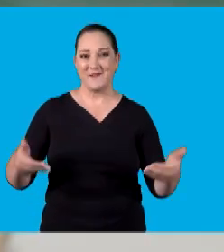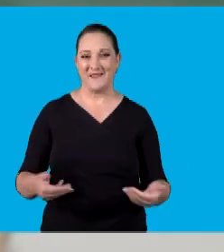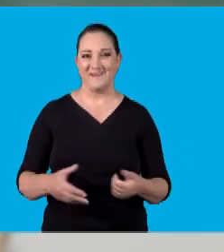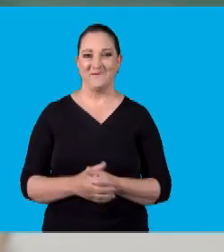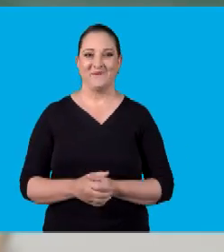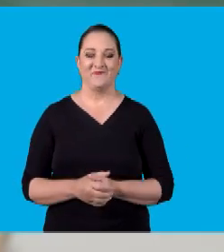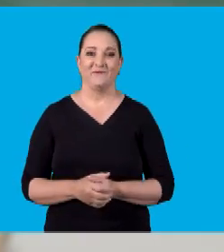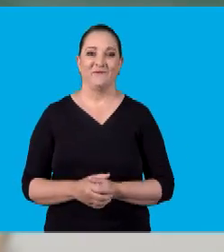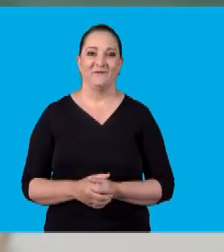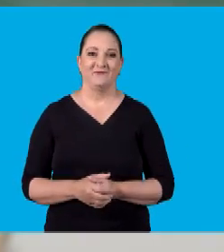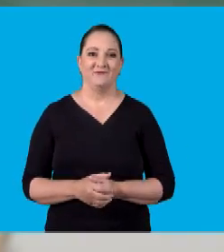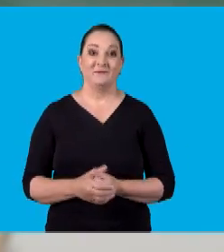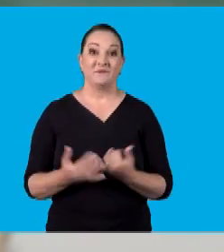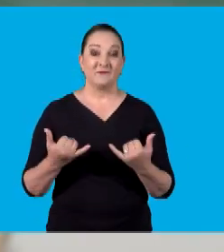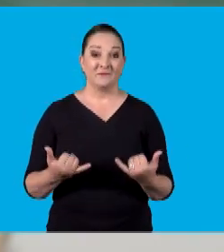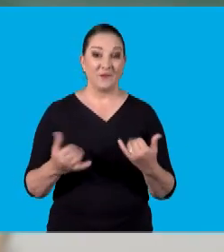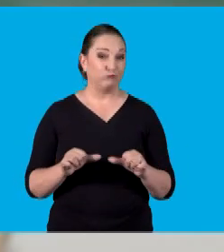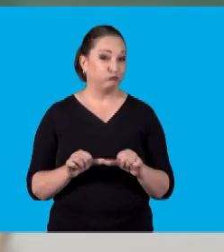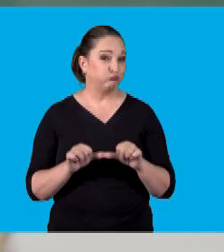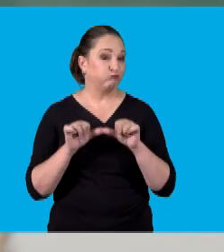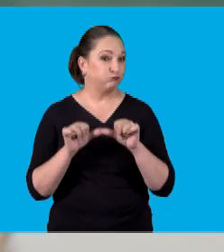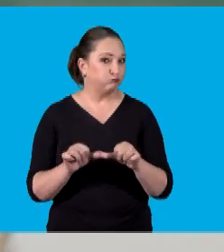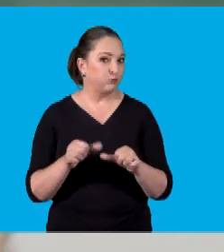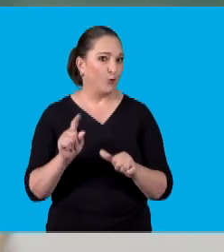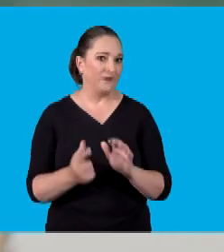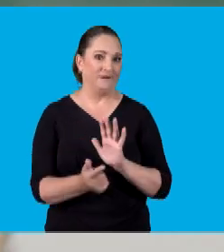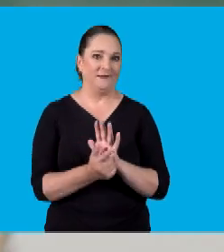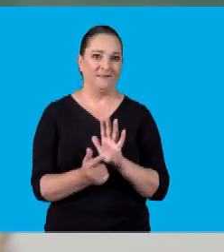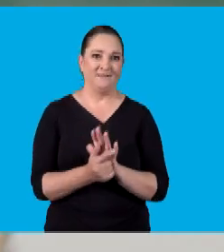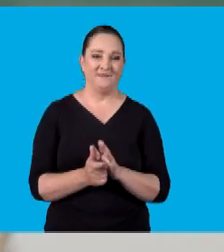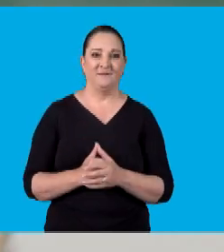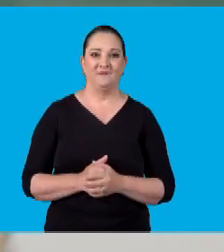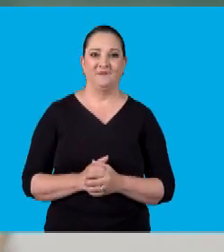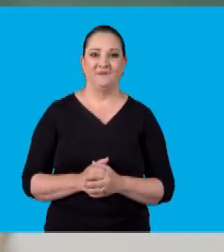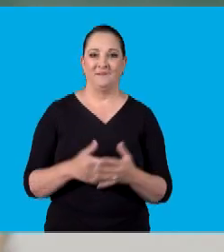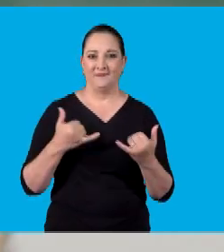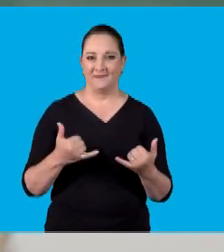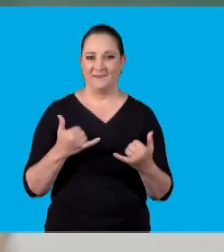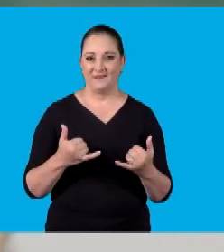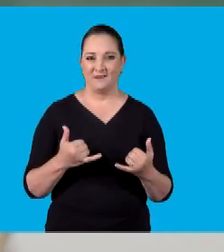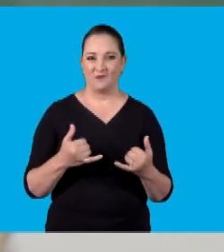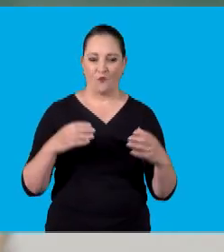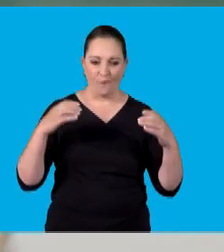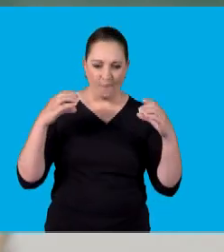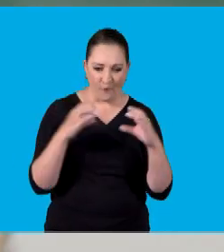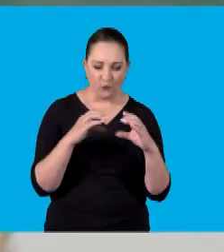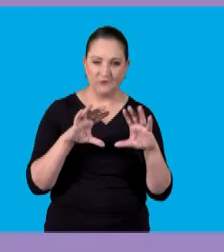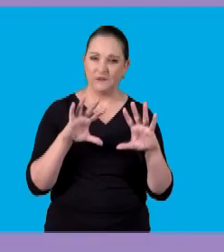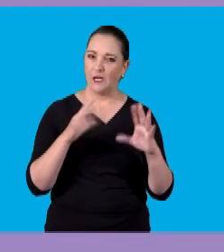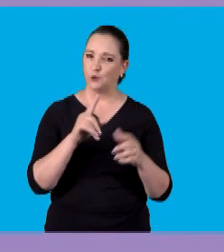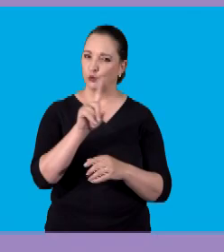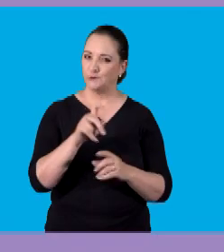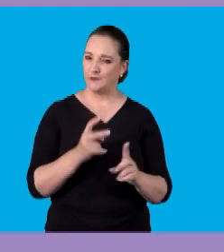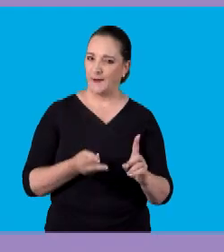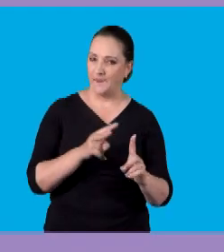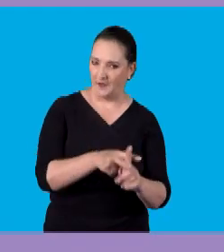Welcome back from the ad break, and then let's continue with our lesson. So let's focus more on those application questions. The